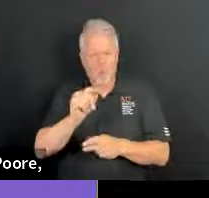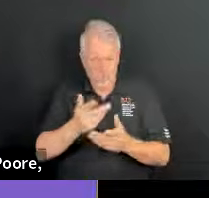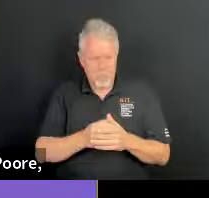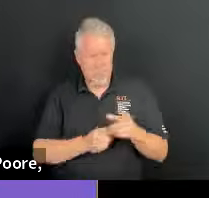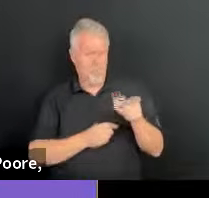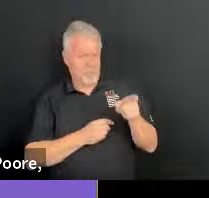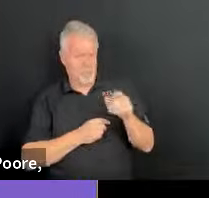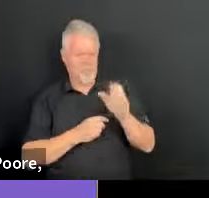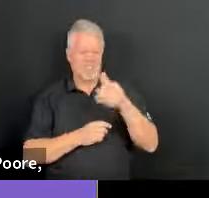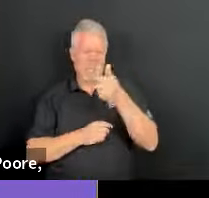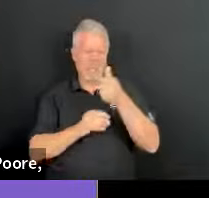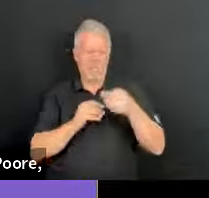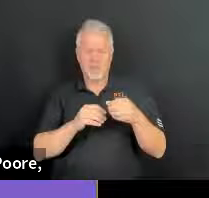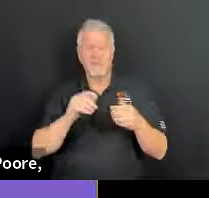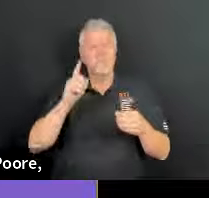of some kind,